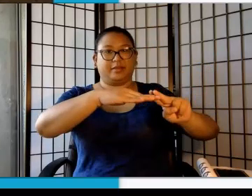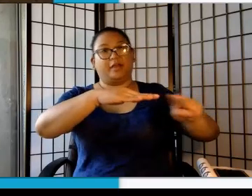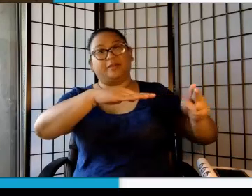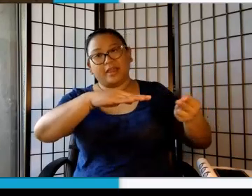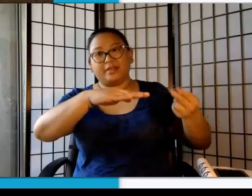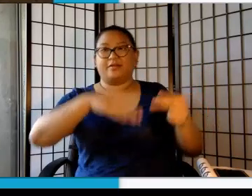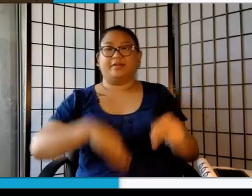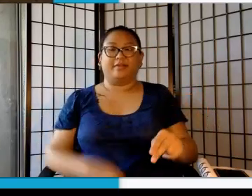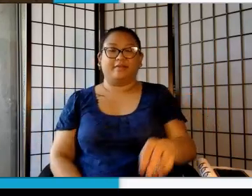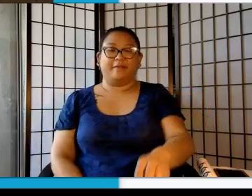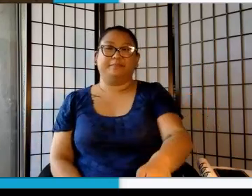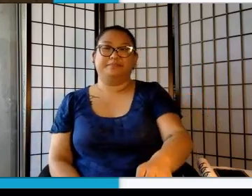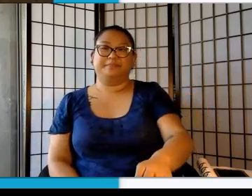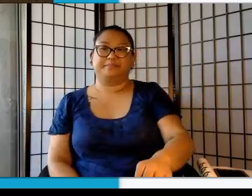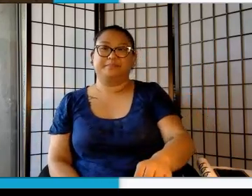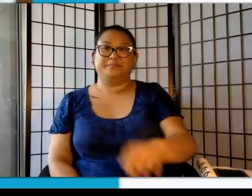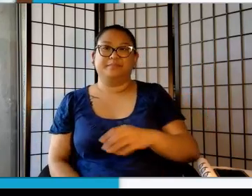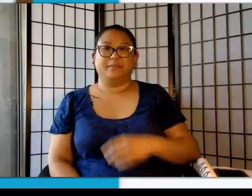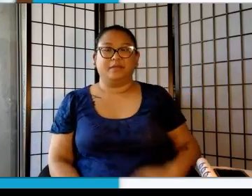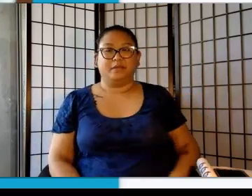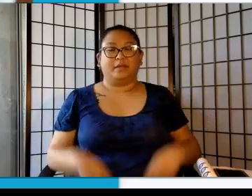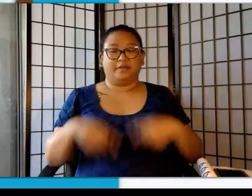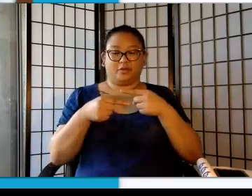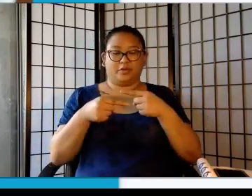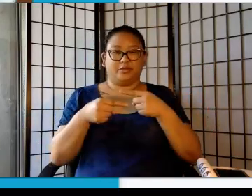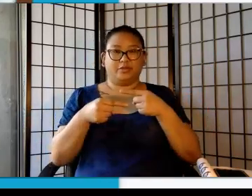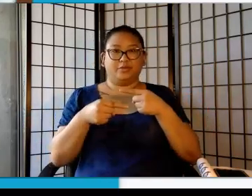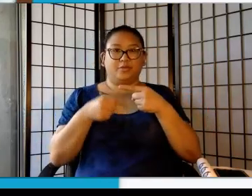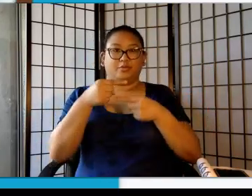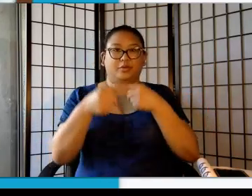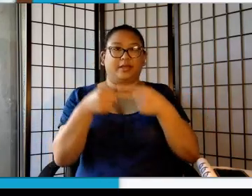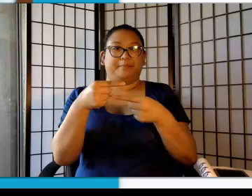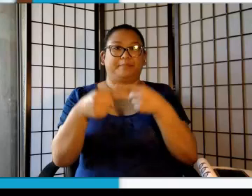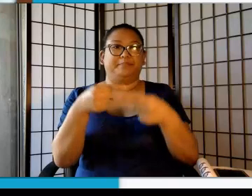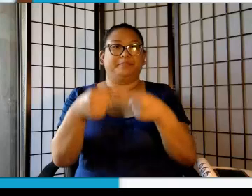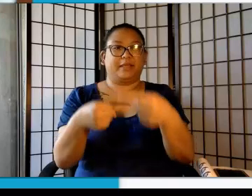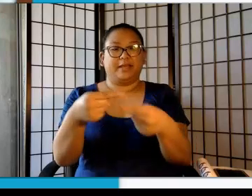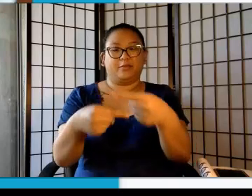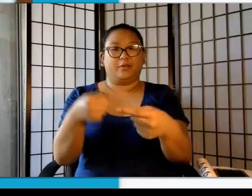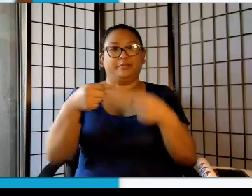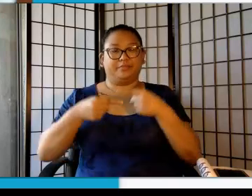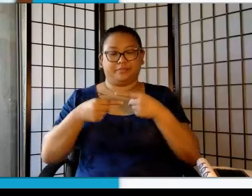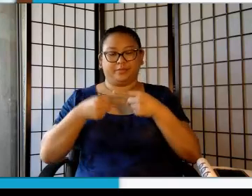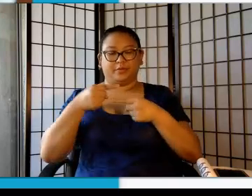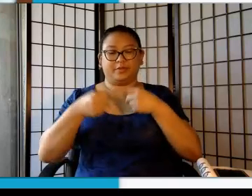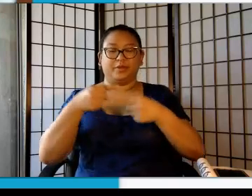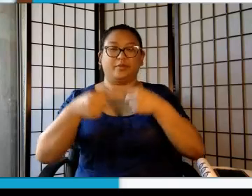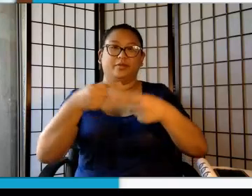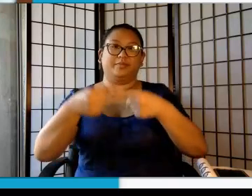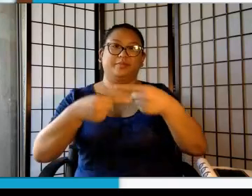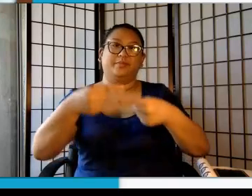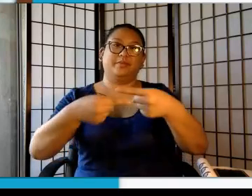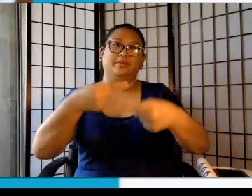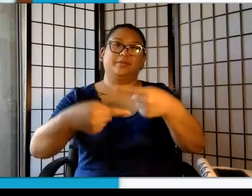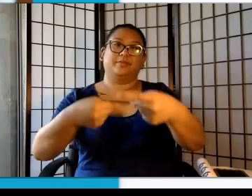Spread, like on the cake or anything like that. And then you're going to roll it up, like an egg roll or a spring